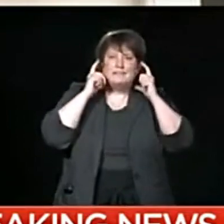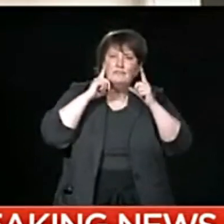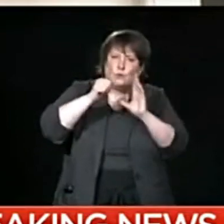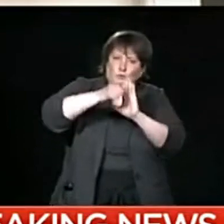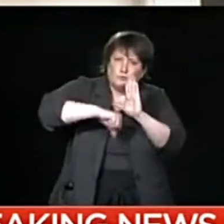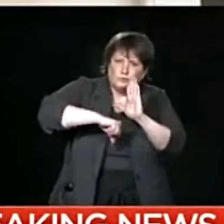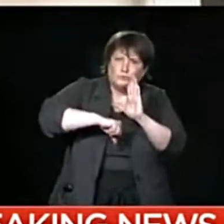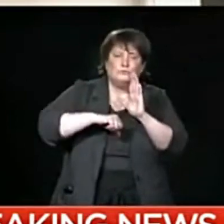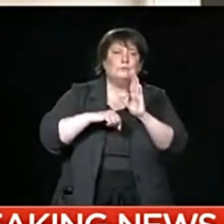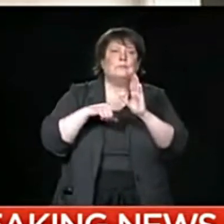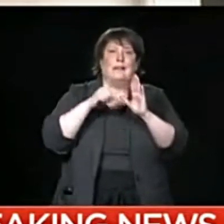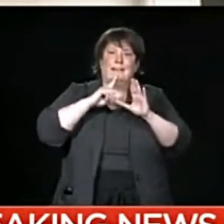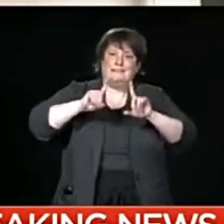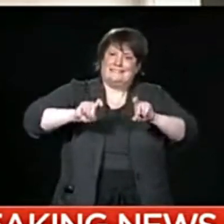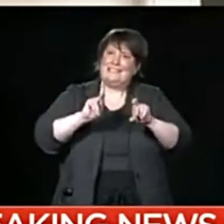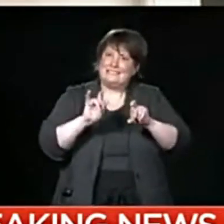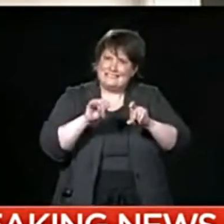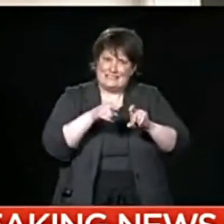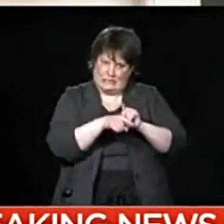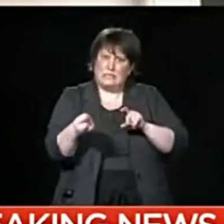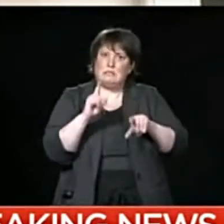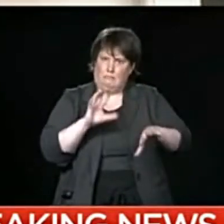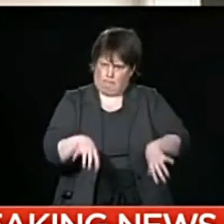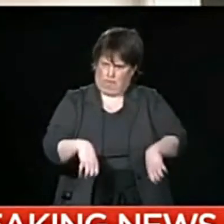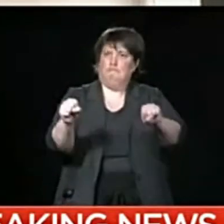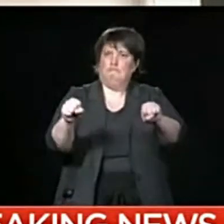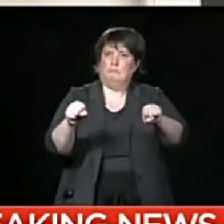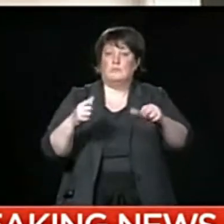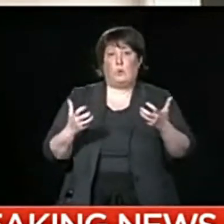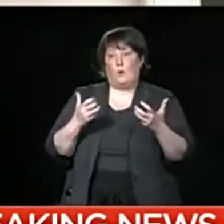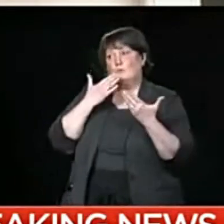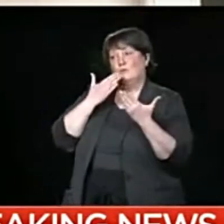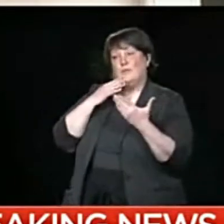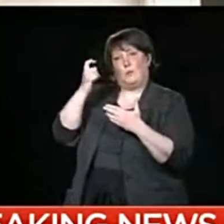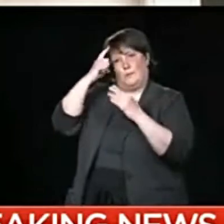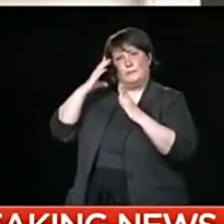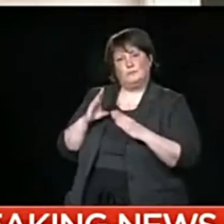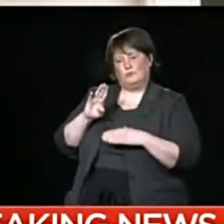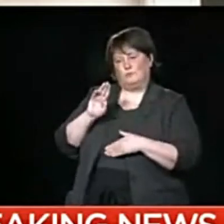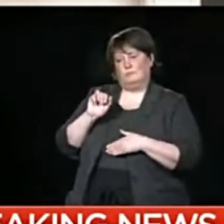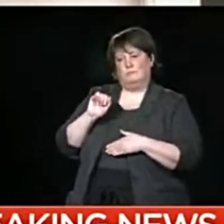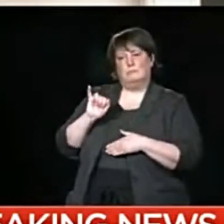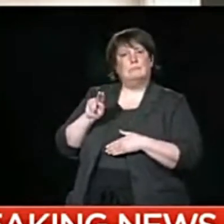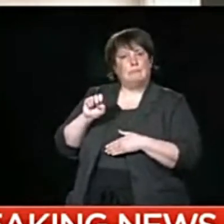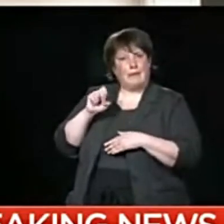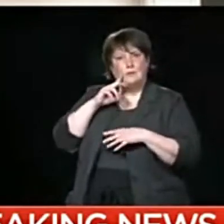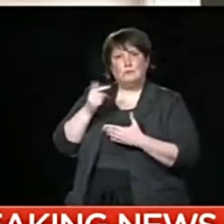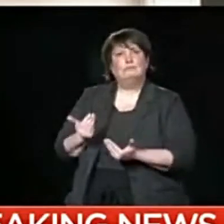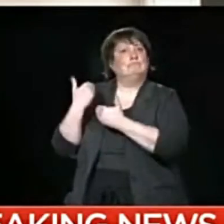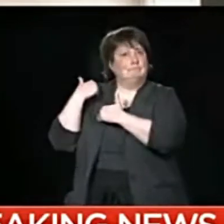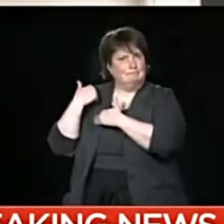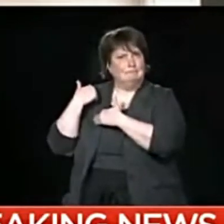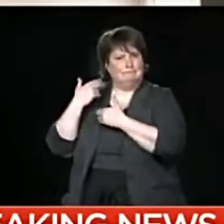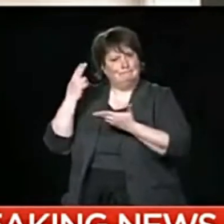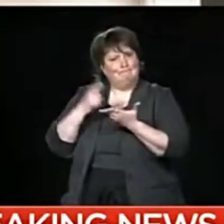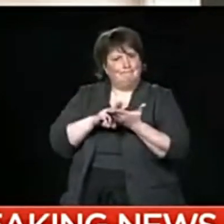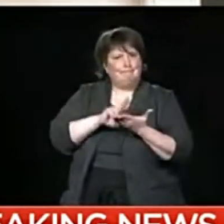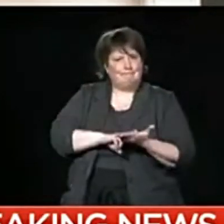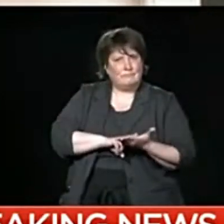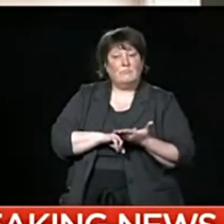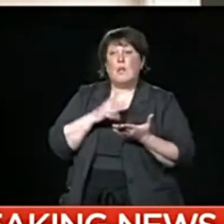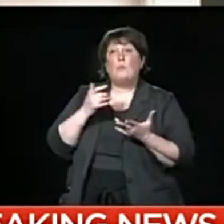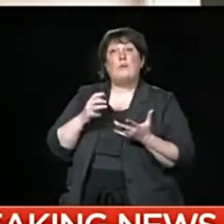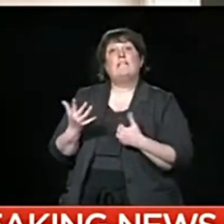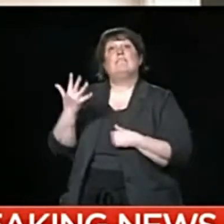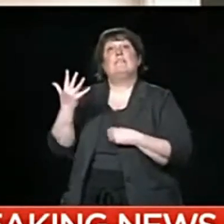test kits. I want to recognize the great work Minister Baines has done to make this happen. We've also signed letters of